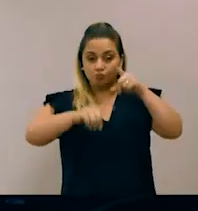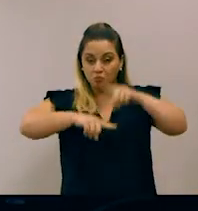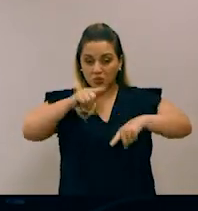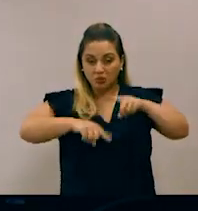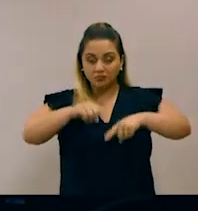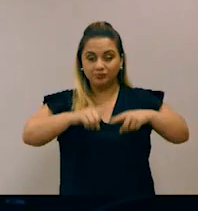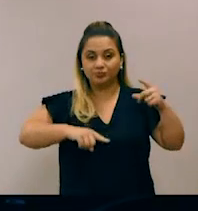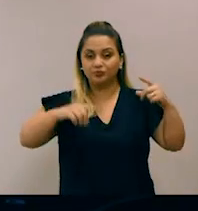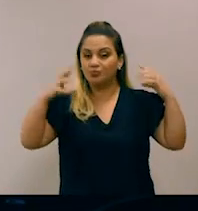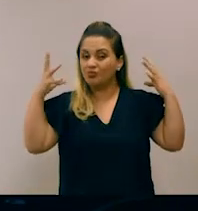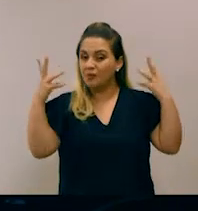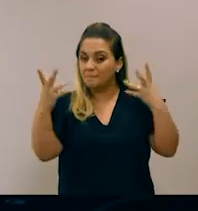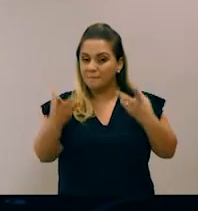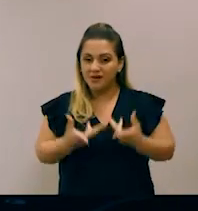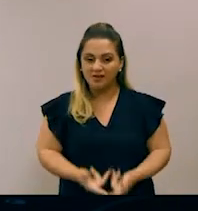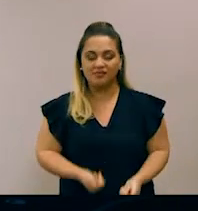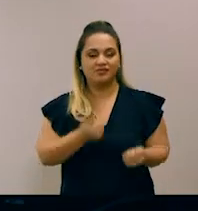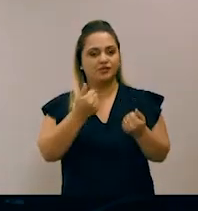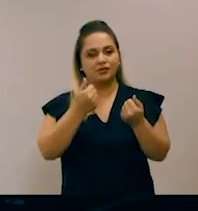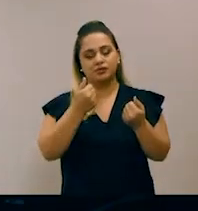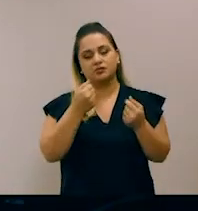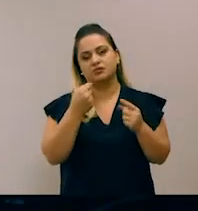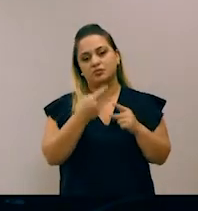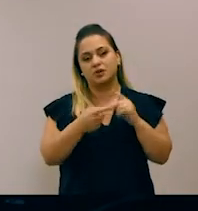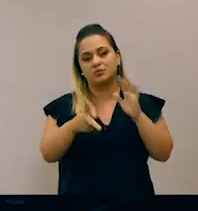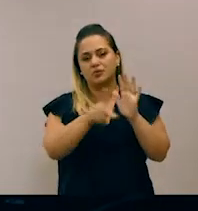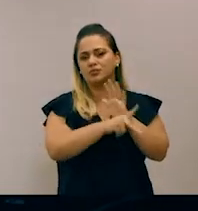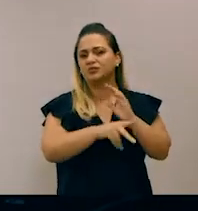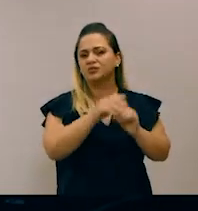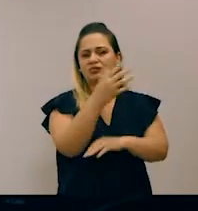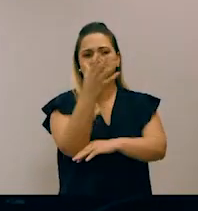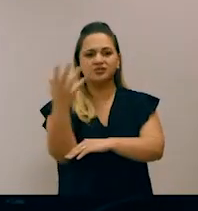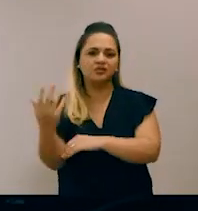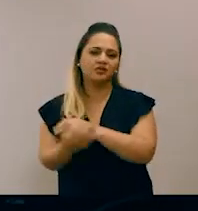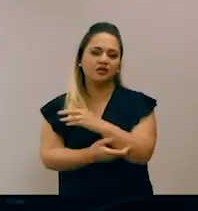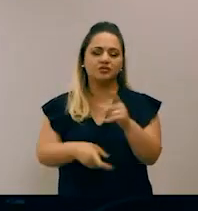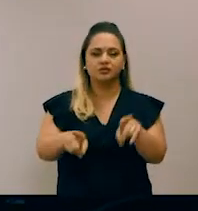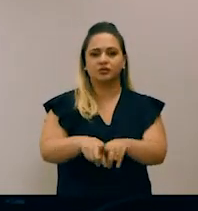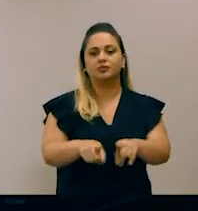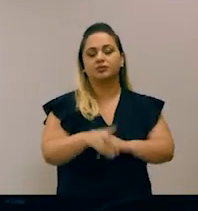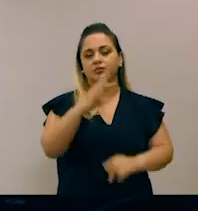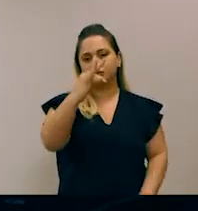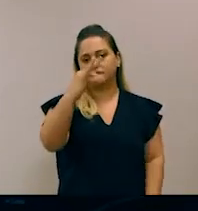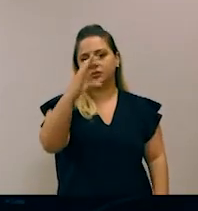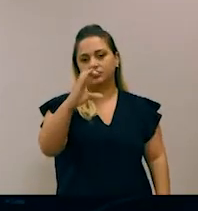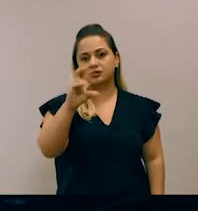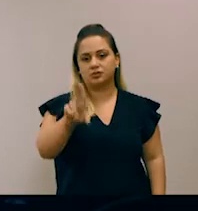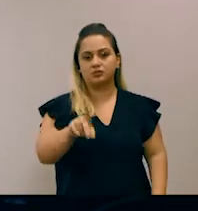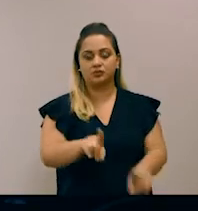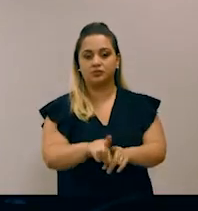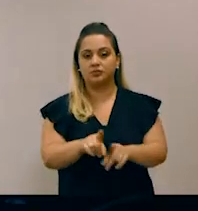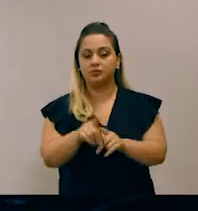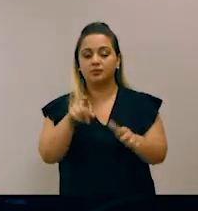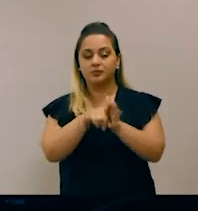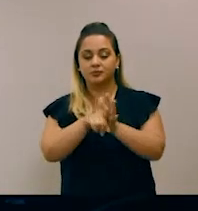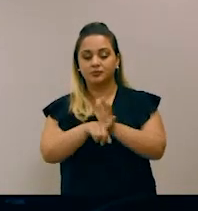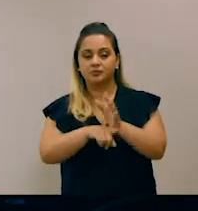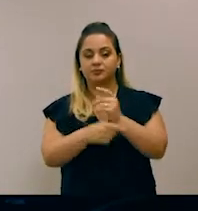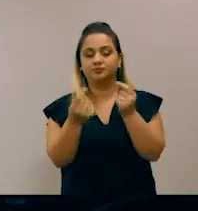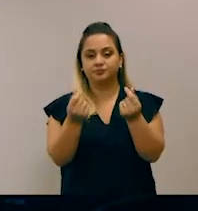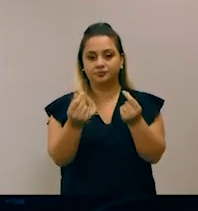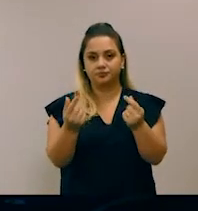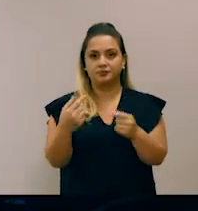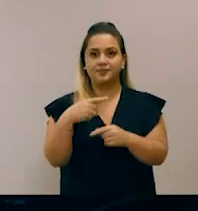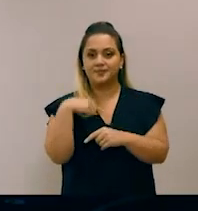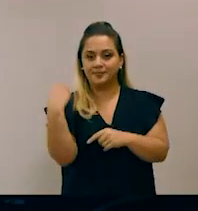tool. This is going to be an excellent tool for the courts and for the society, for the public agencies, for price